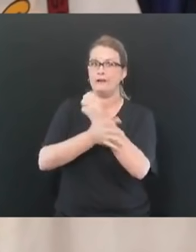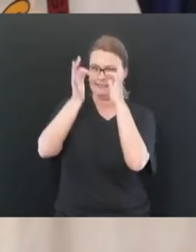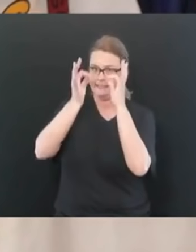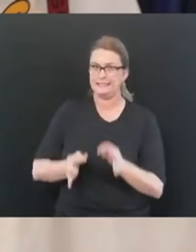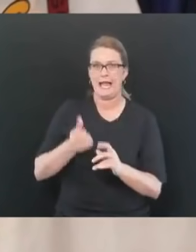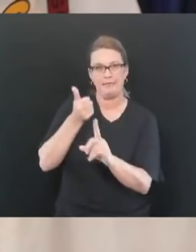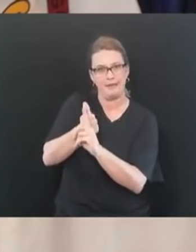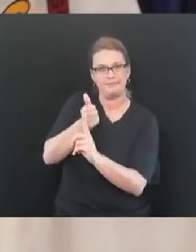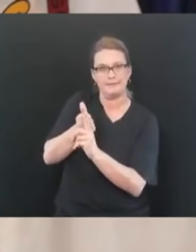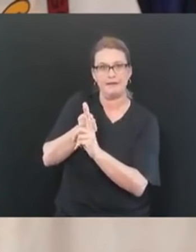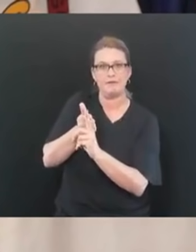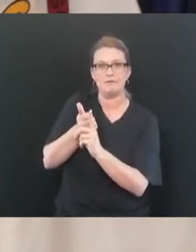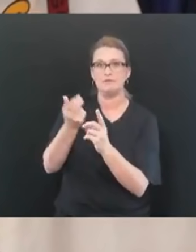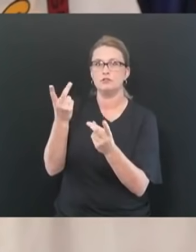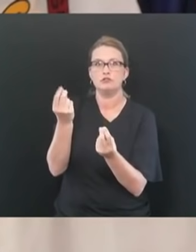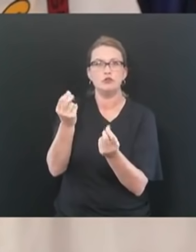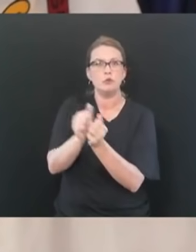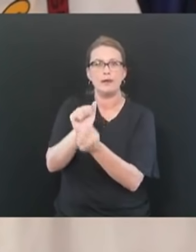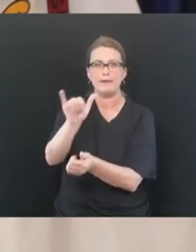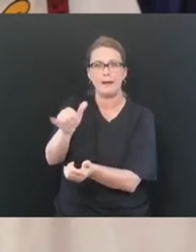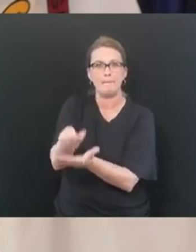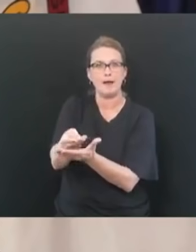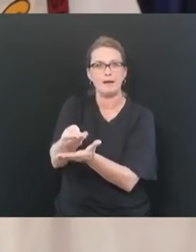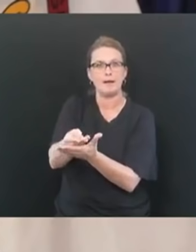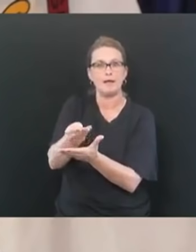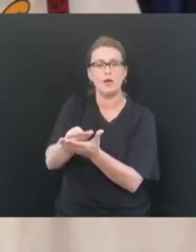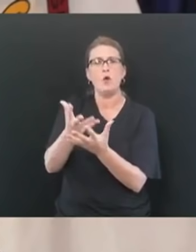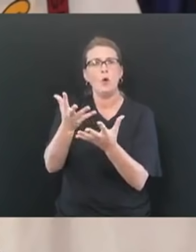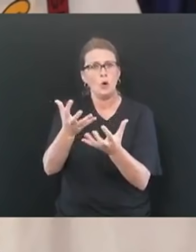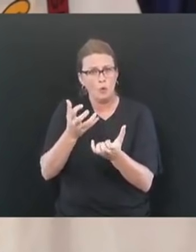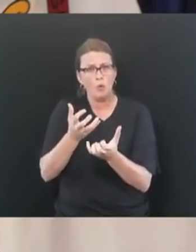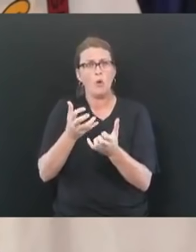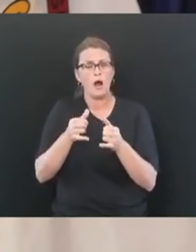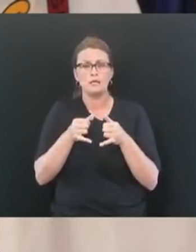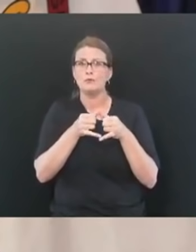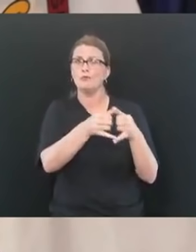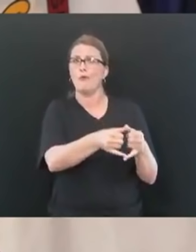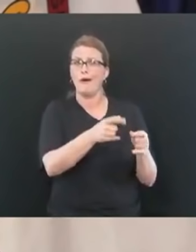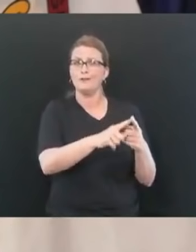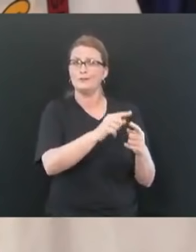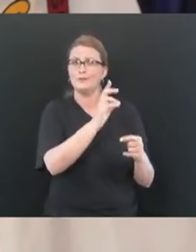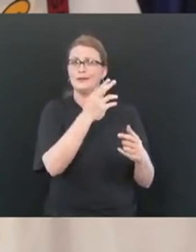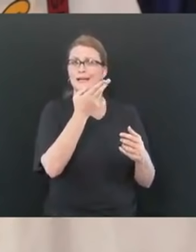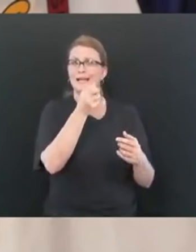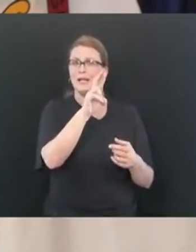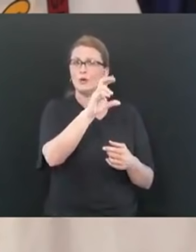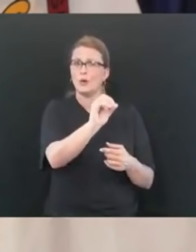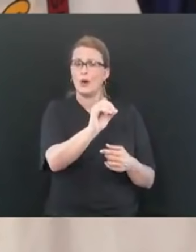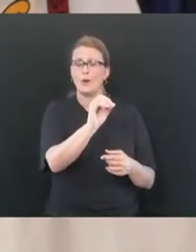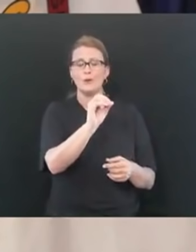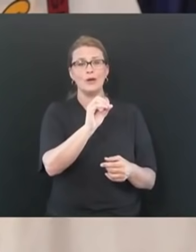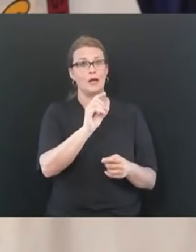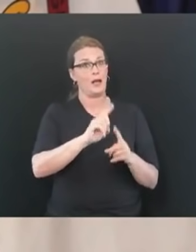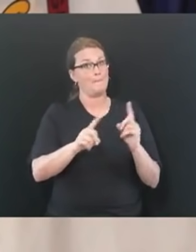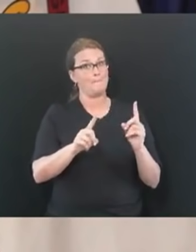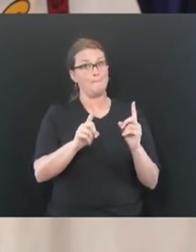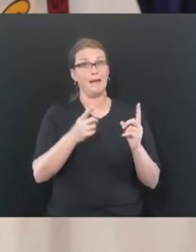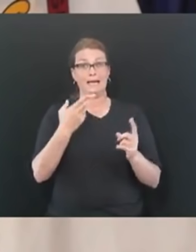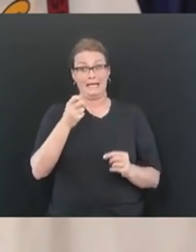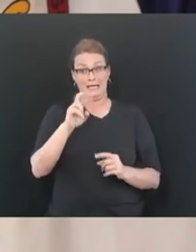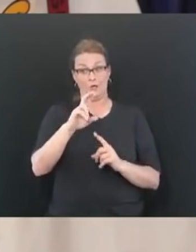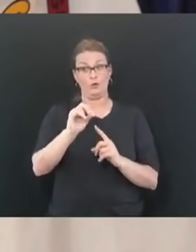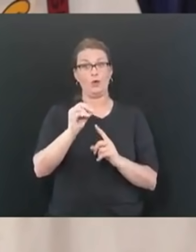And we surely want to reward our heroes for all that they've done. But at the same time, our heroes know